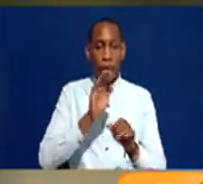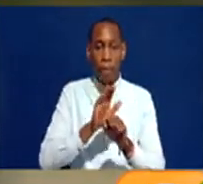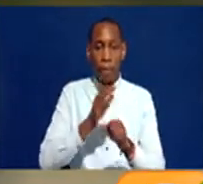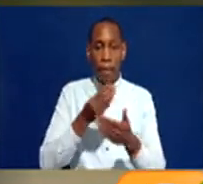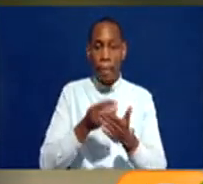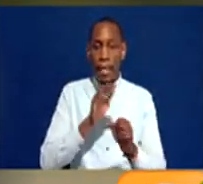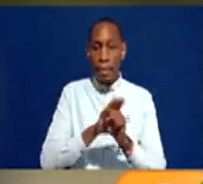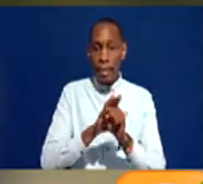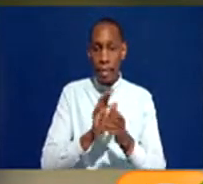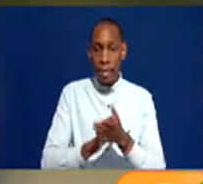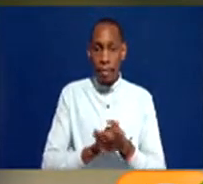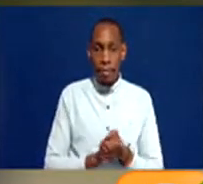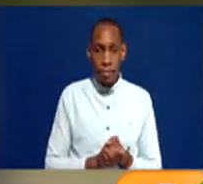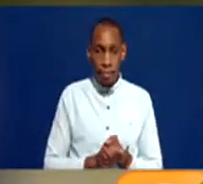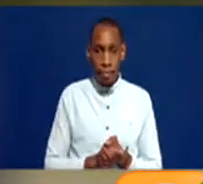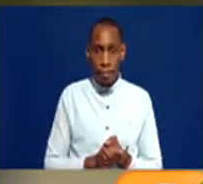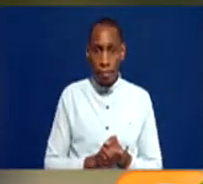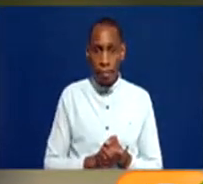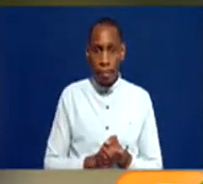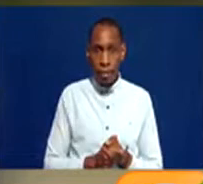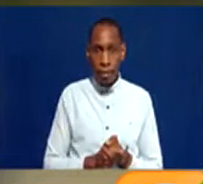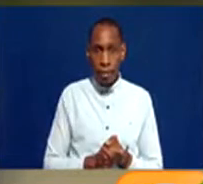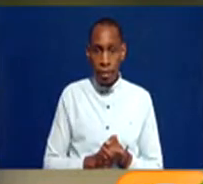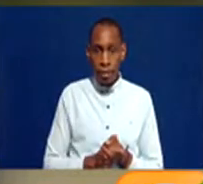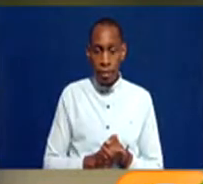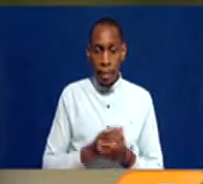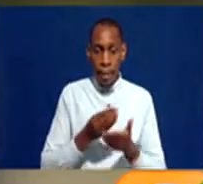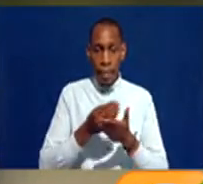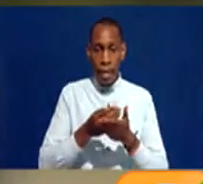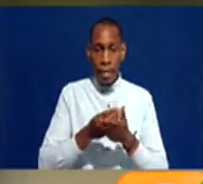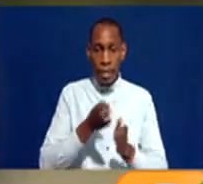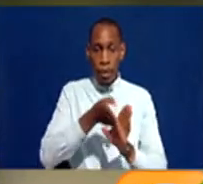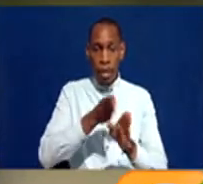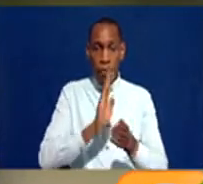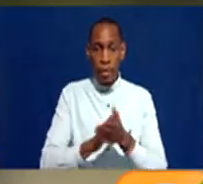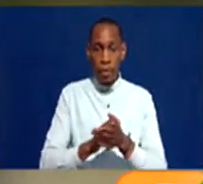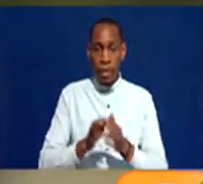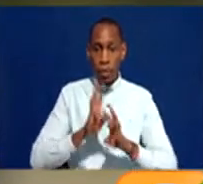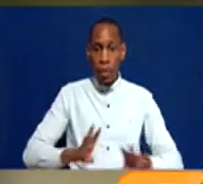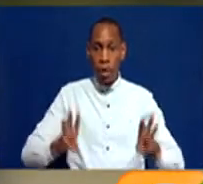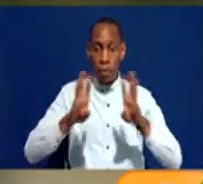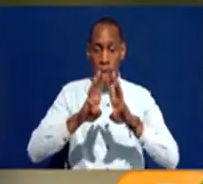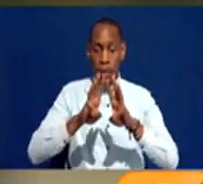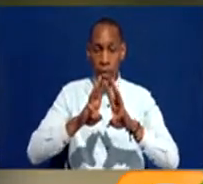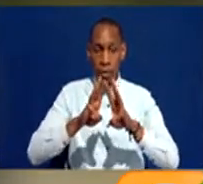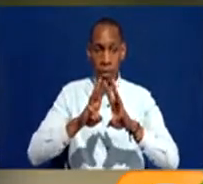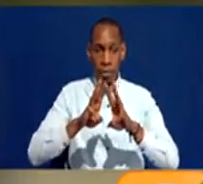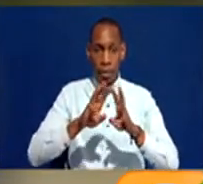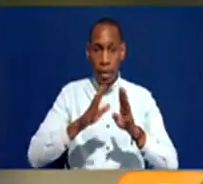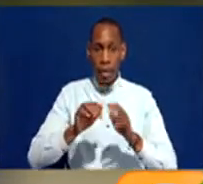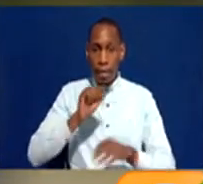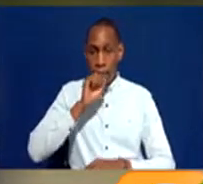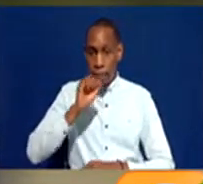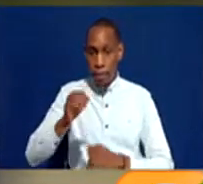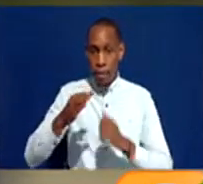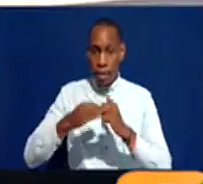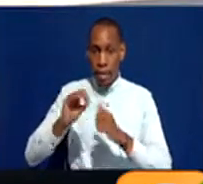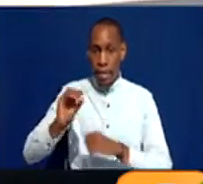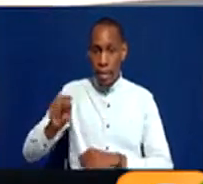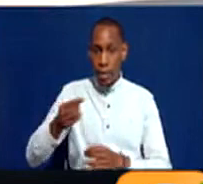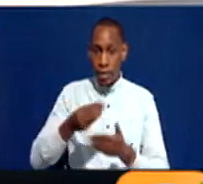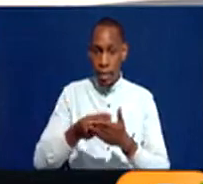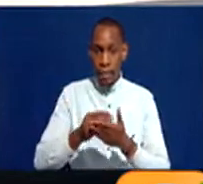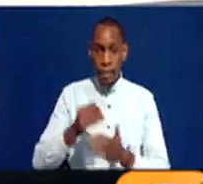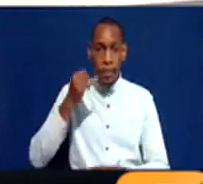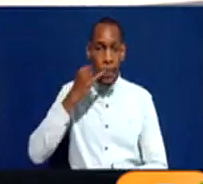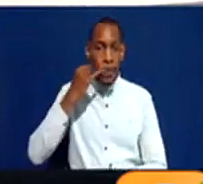took everything that they took from me was worth 580,000.